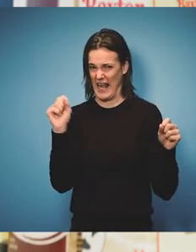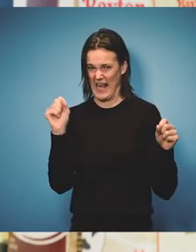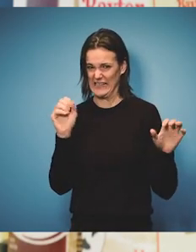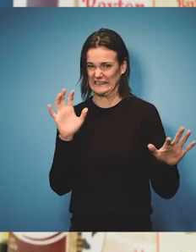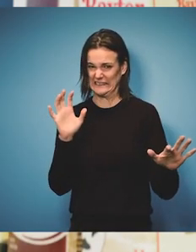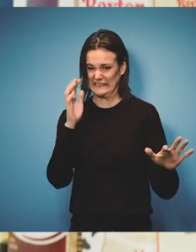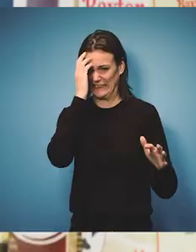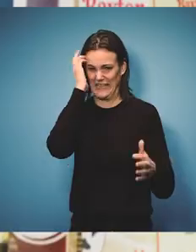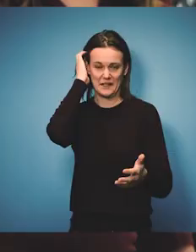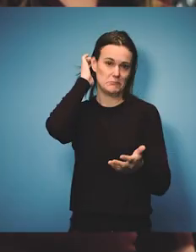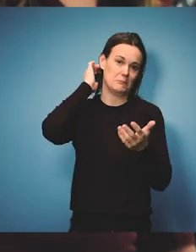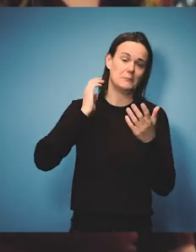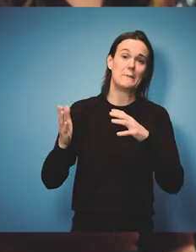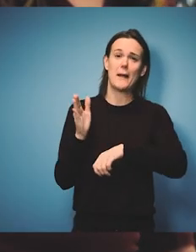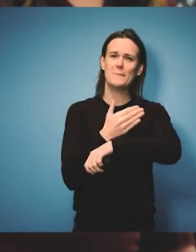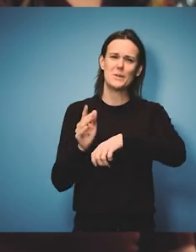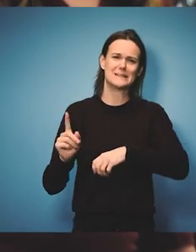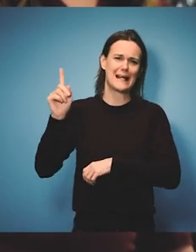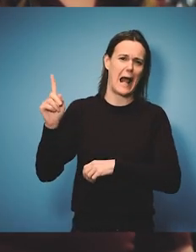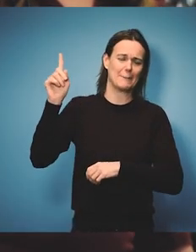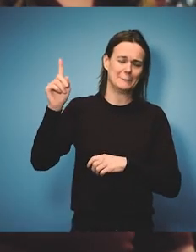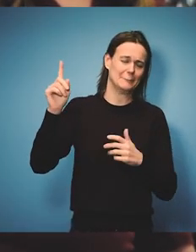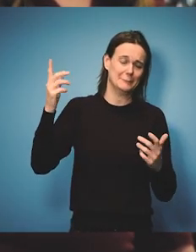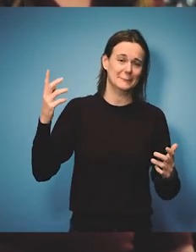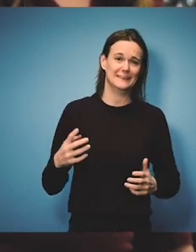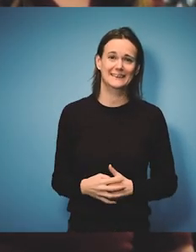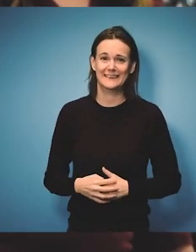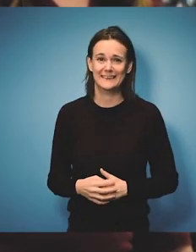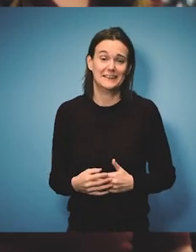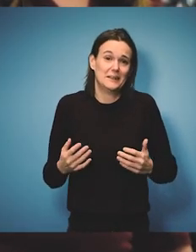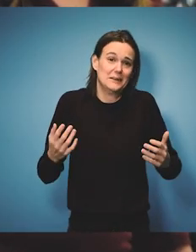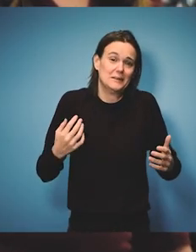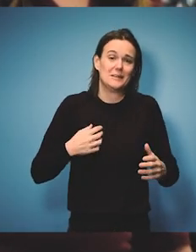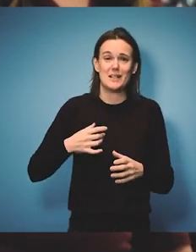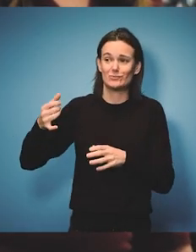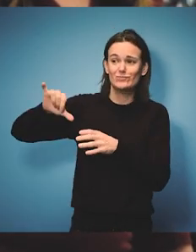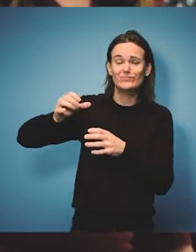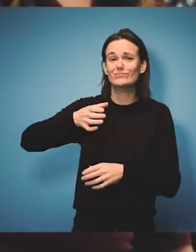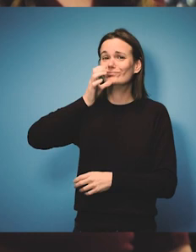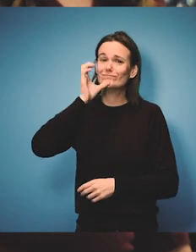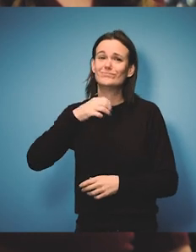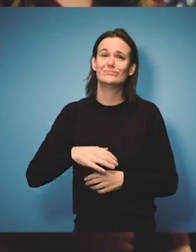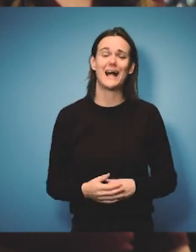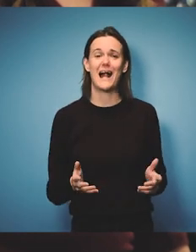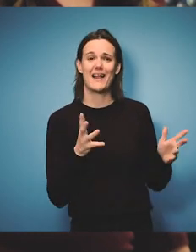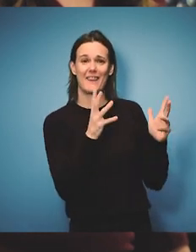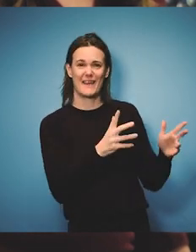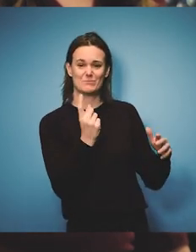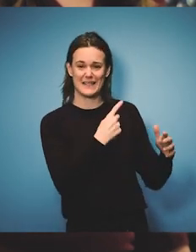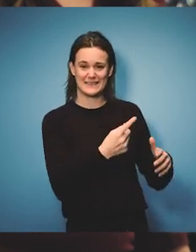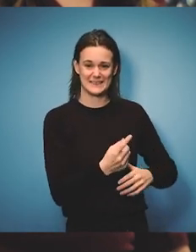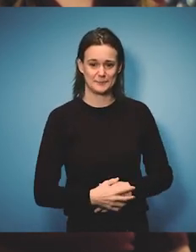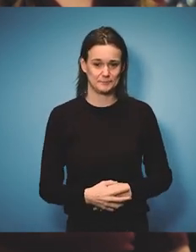gonna get a little loud. At this point in time, I'd probably play your favorite playlist, get the music cranked, maybe pour yourself a little bit of something, and then turn it